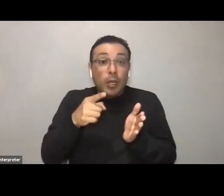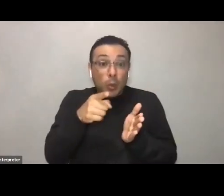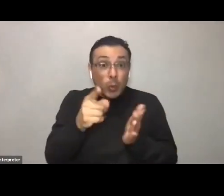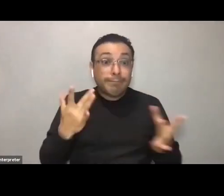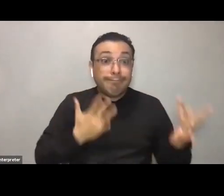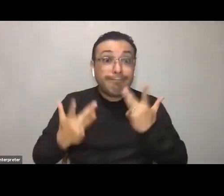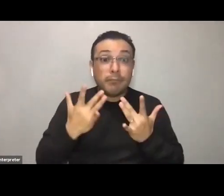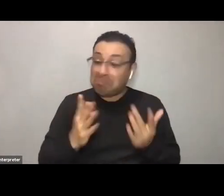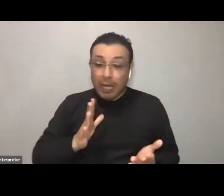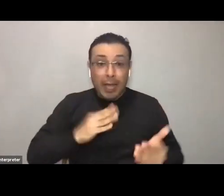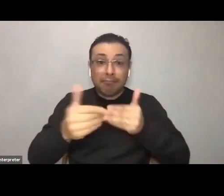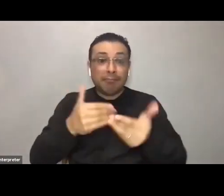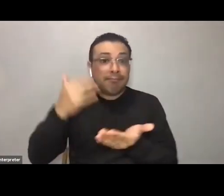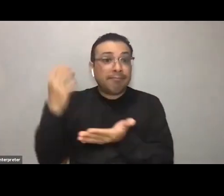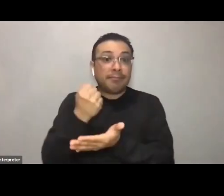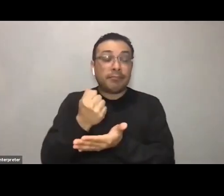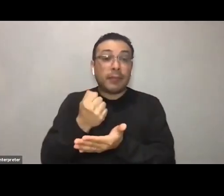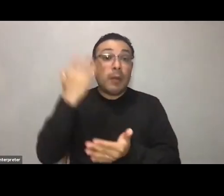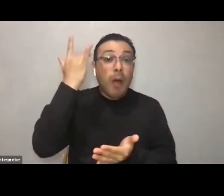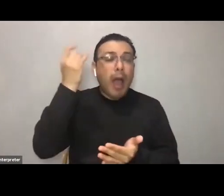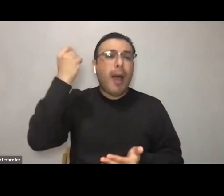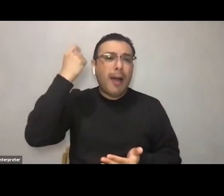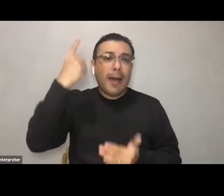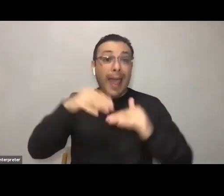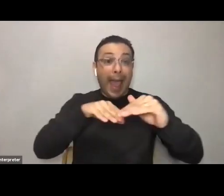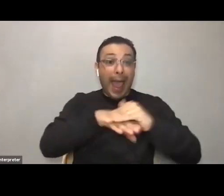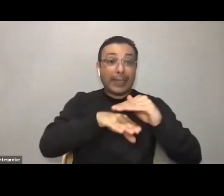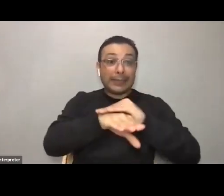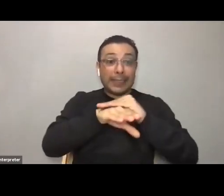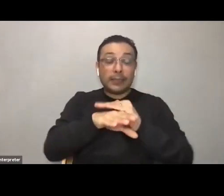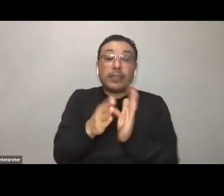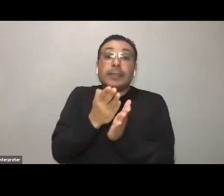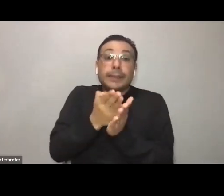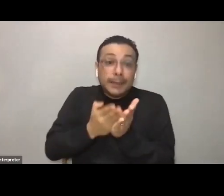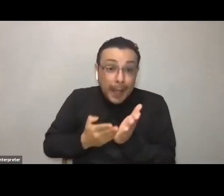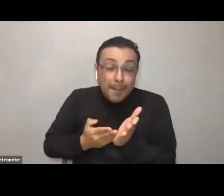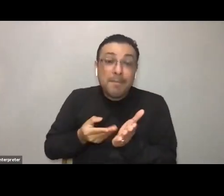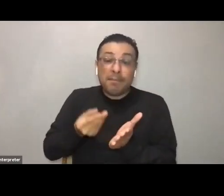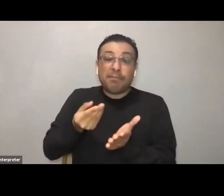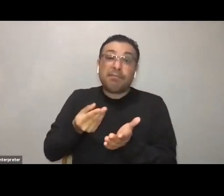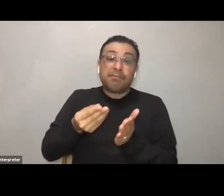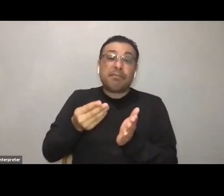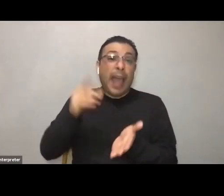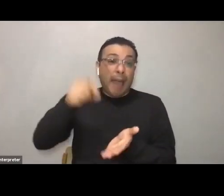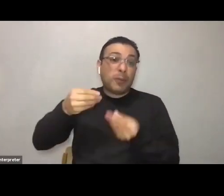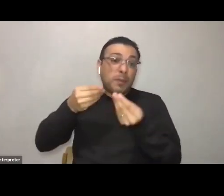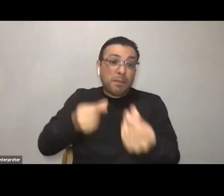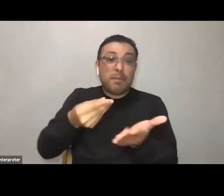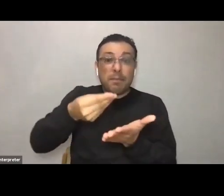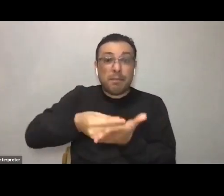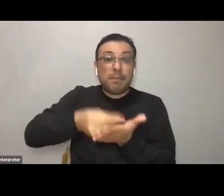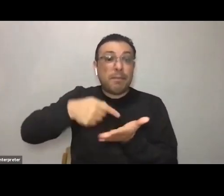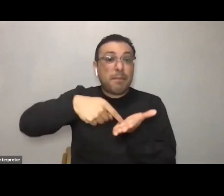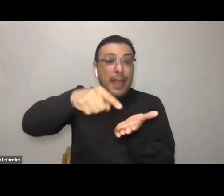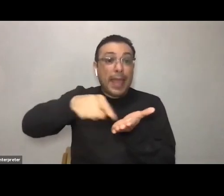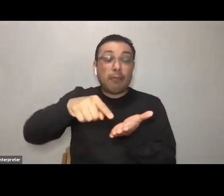some access accommodations do cost money. In my opinion, it's definitely money well spent. But many access